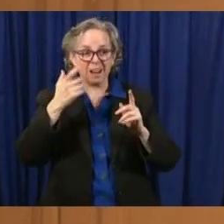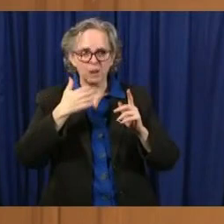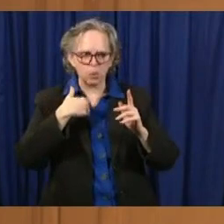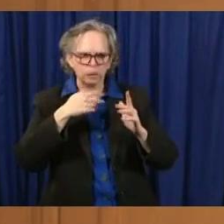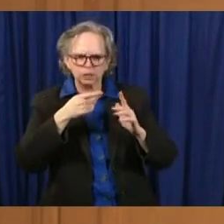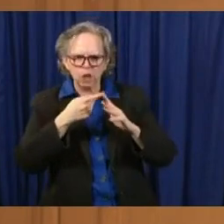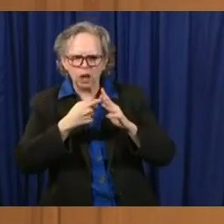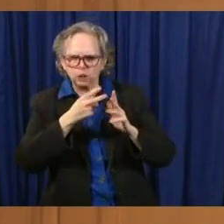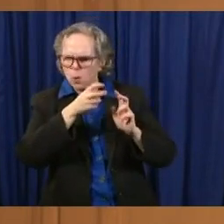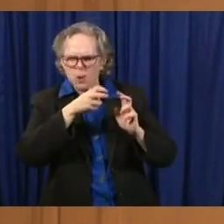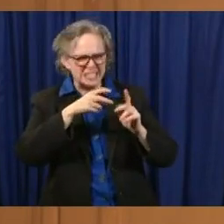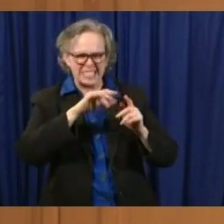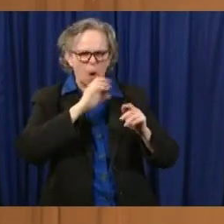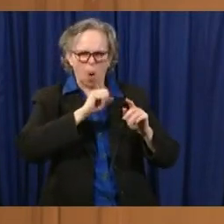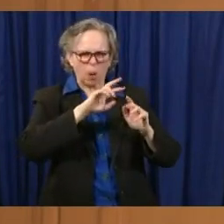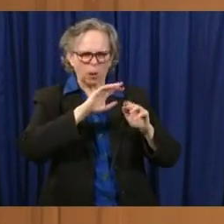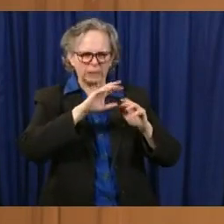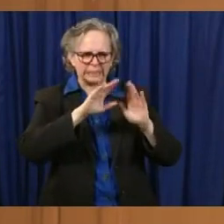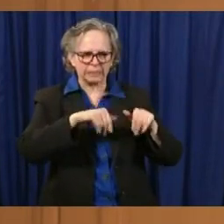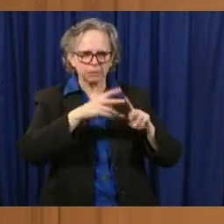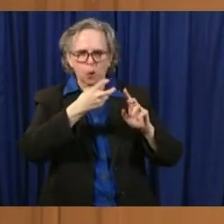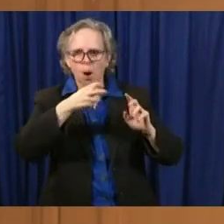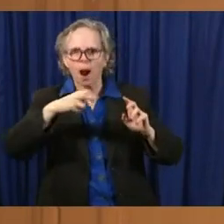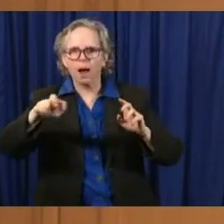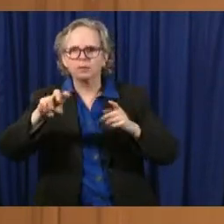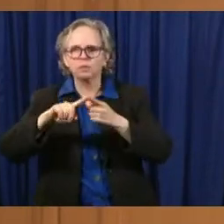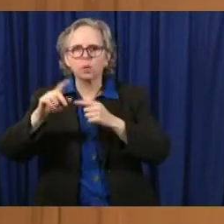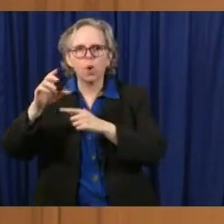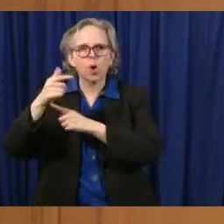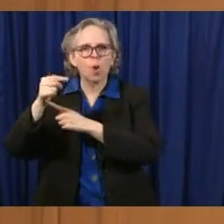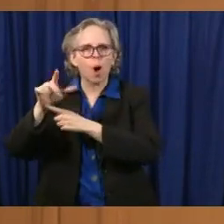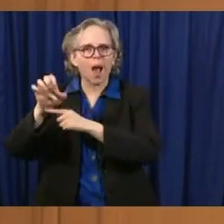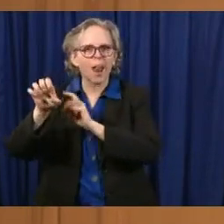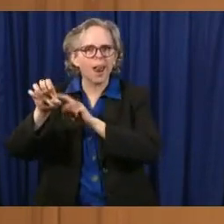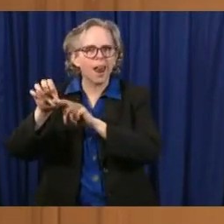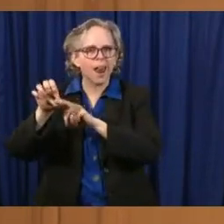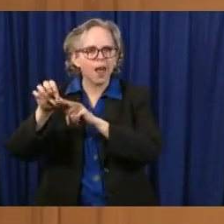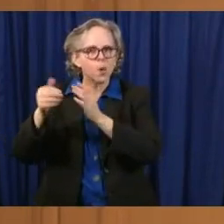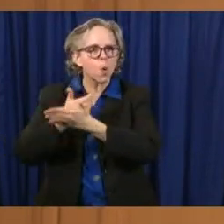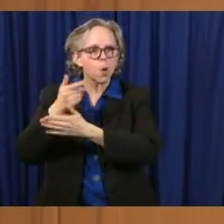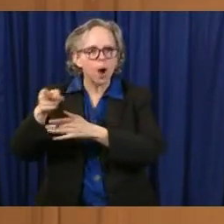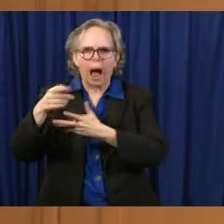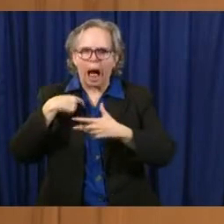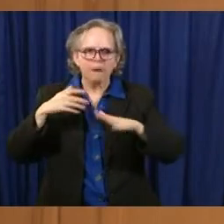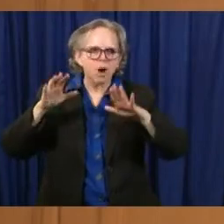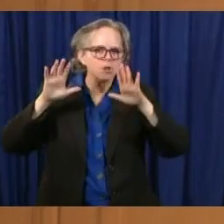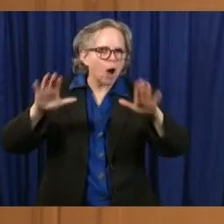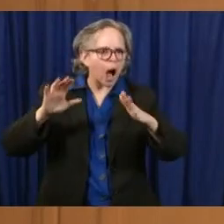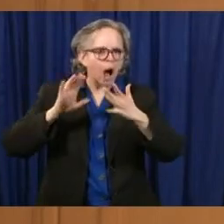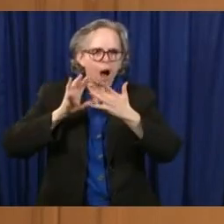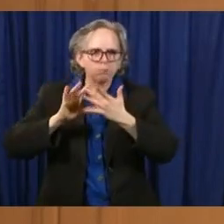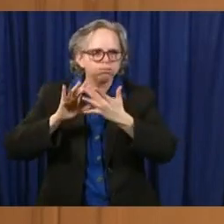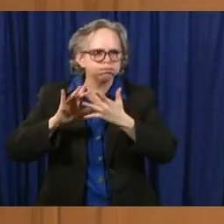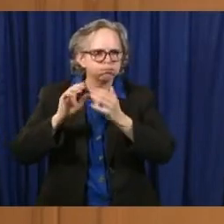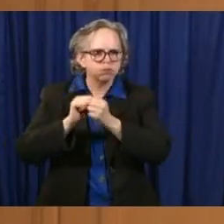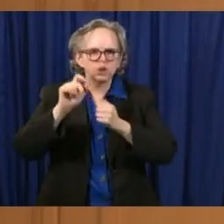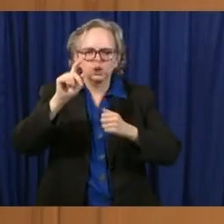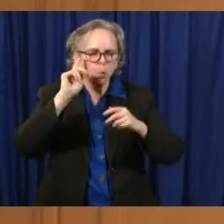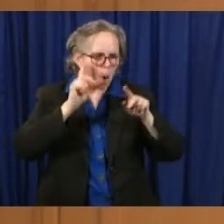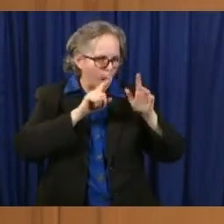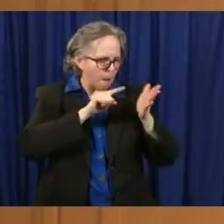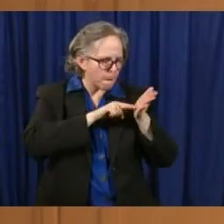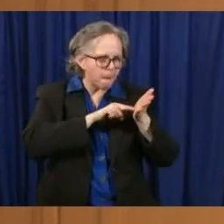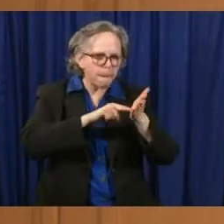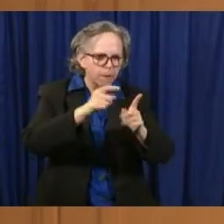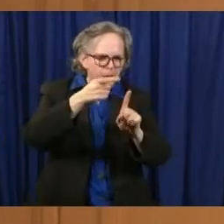great contact tracing, so we can have this whole army. And so what you're probably seeing is in some of the best plans, from McKinsey's